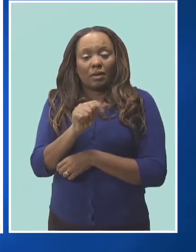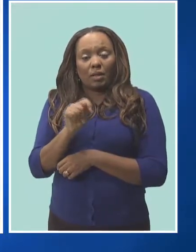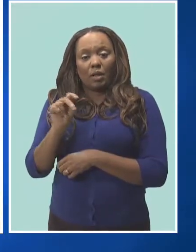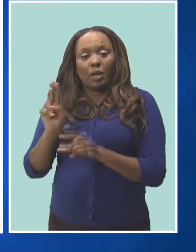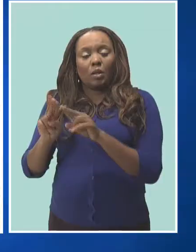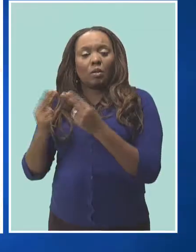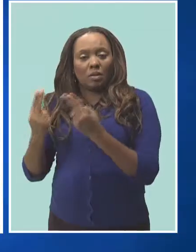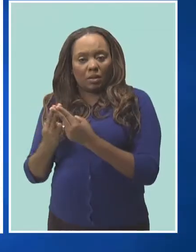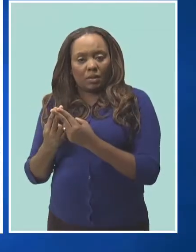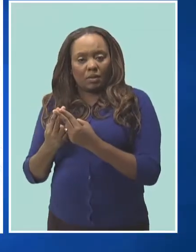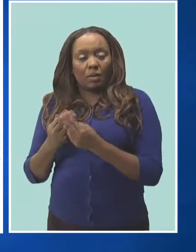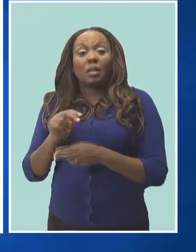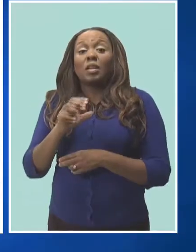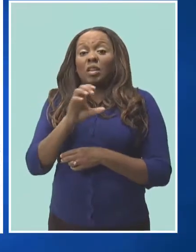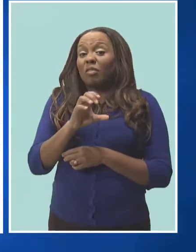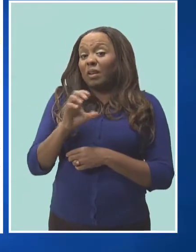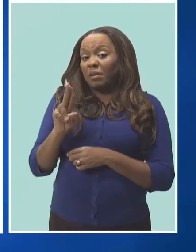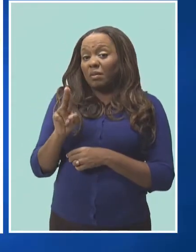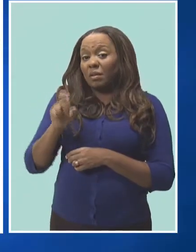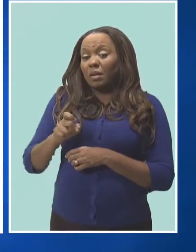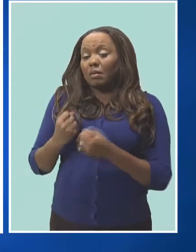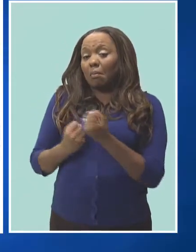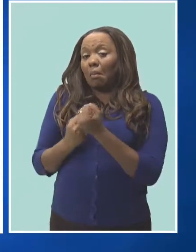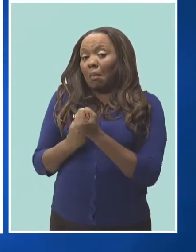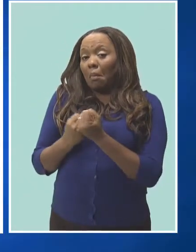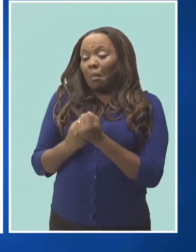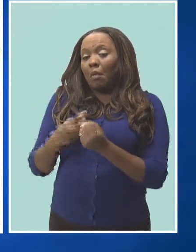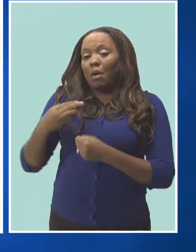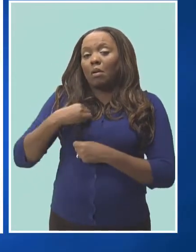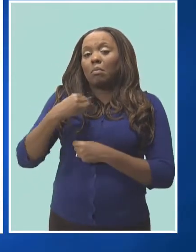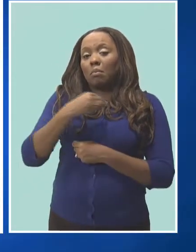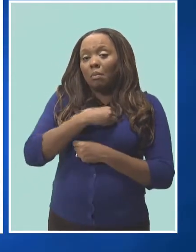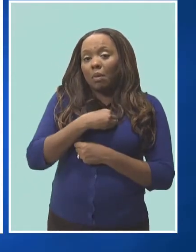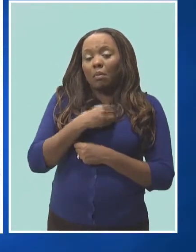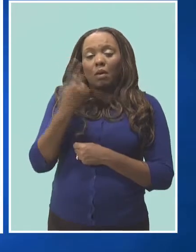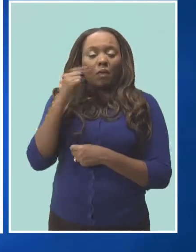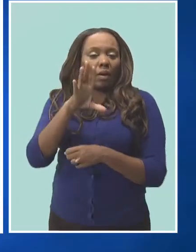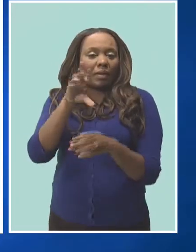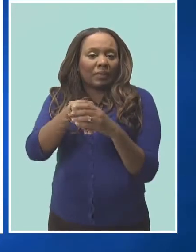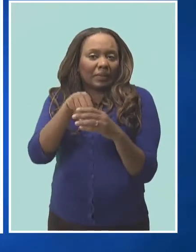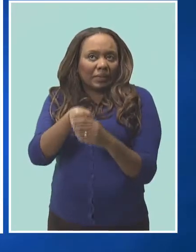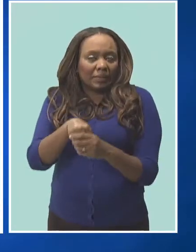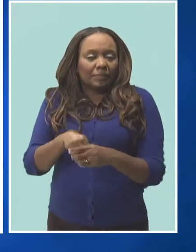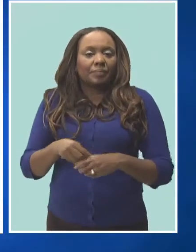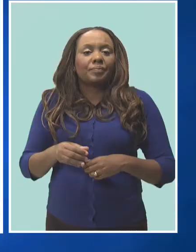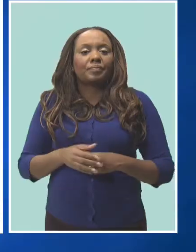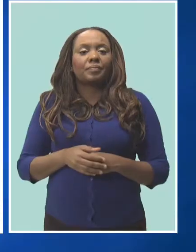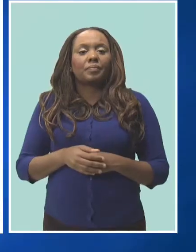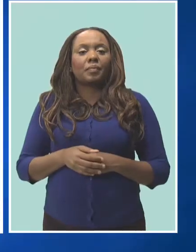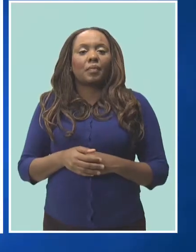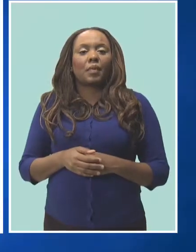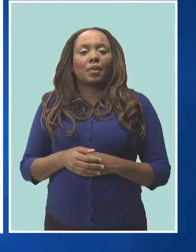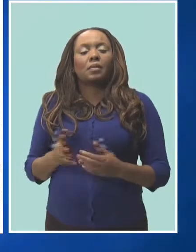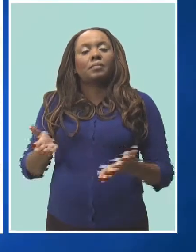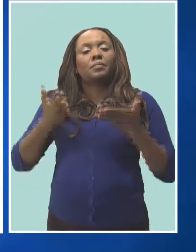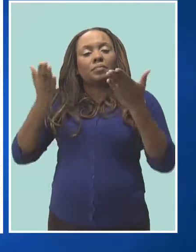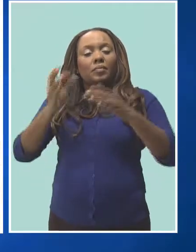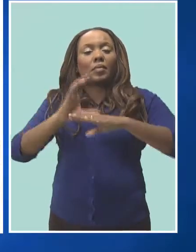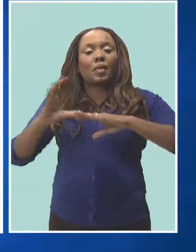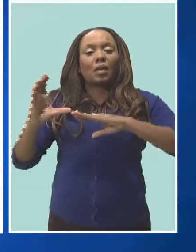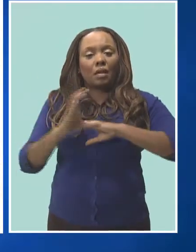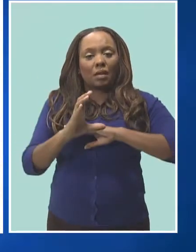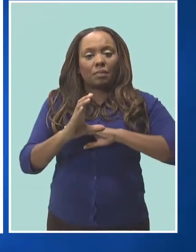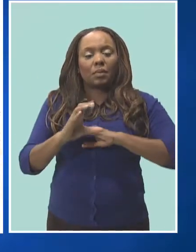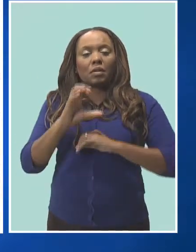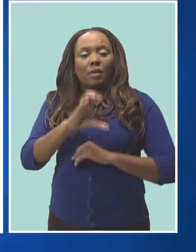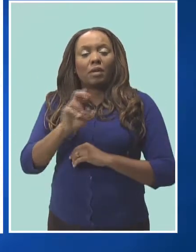back working class people or back its members when it comes to the whole question of investment. Mr. Denny suggests regional credit unions could use a